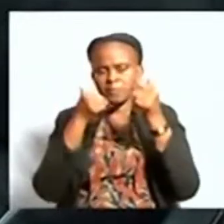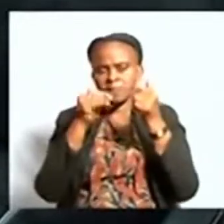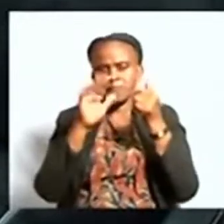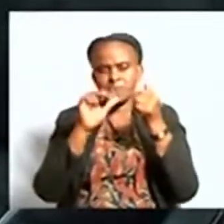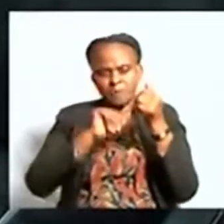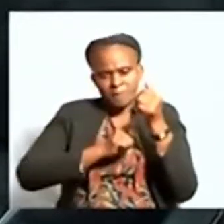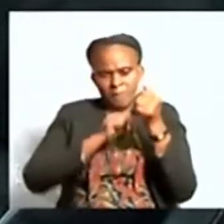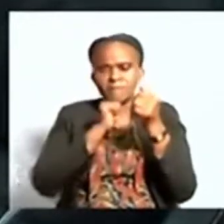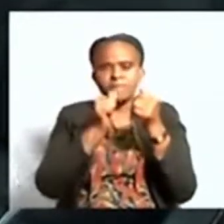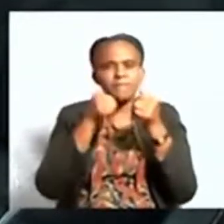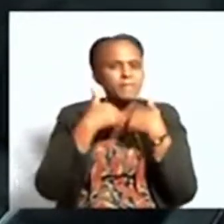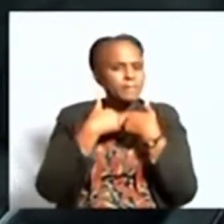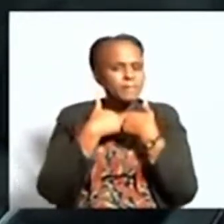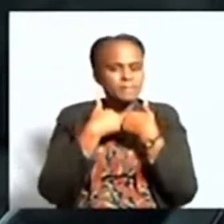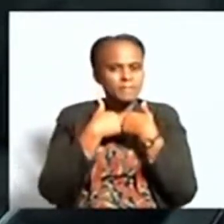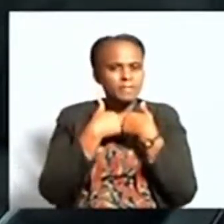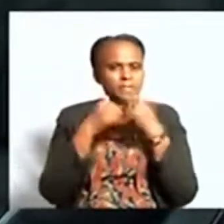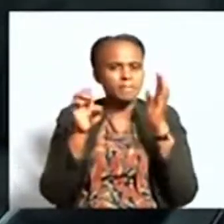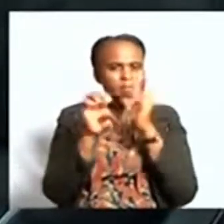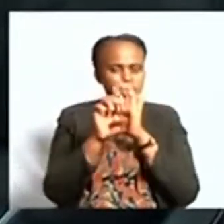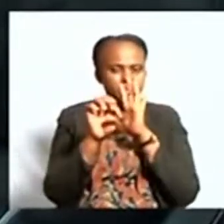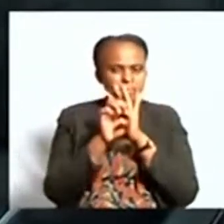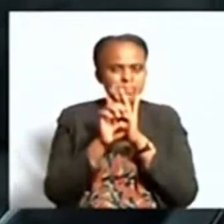We shouldn't have such